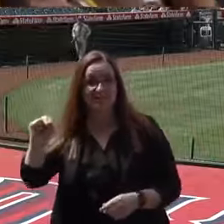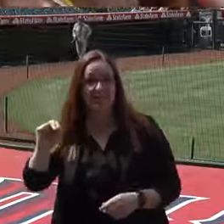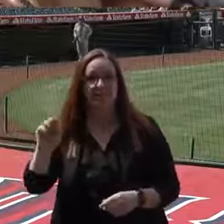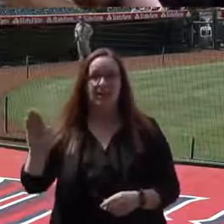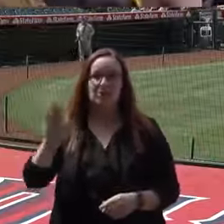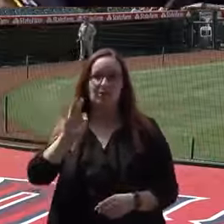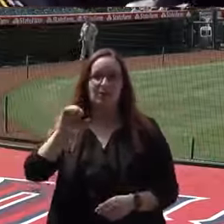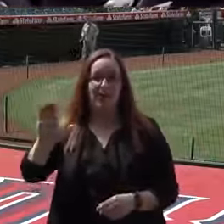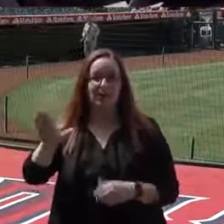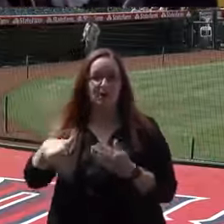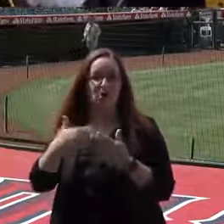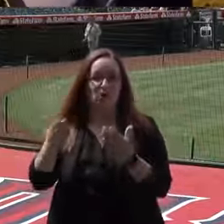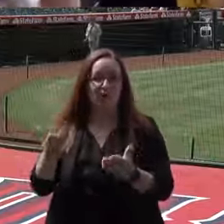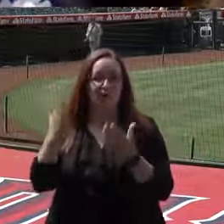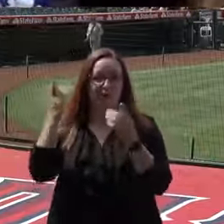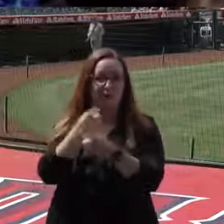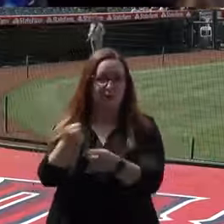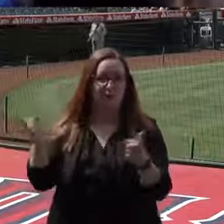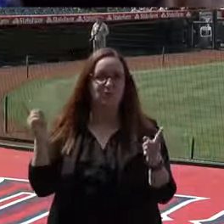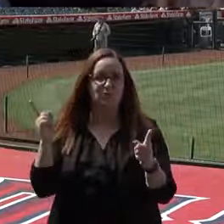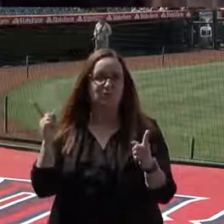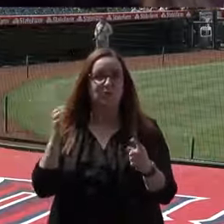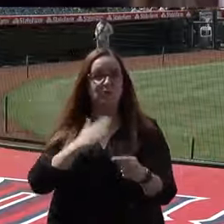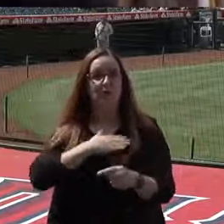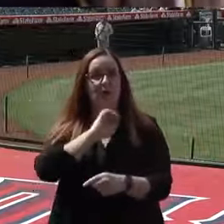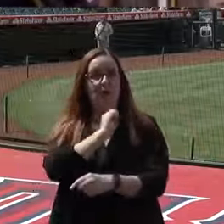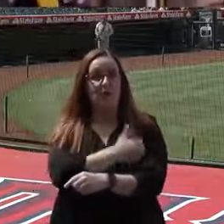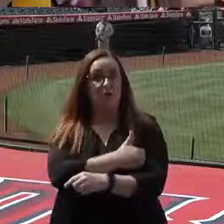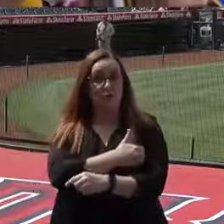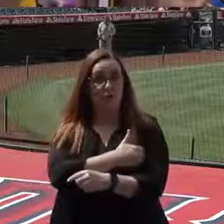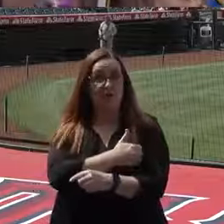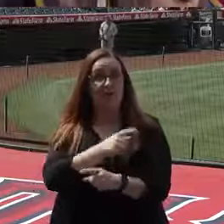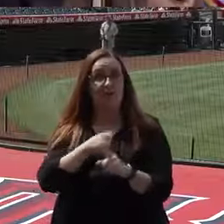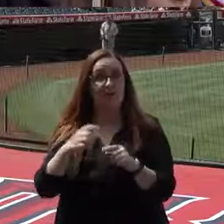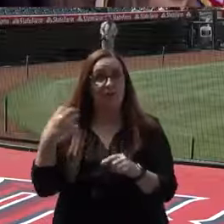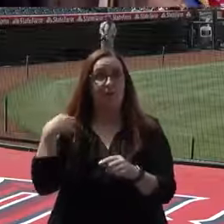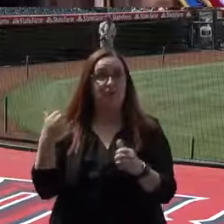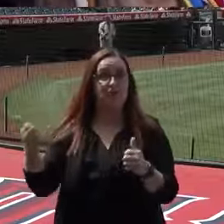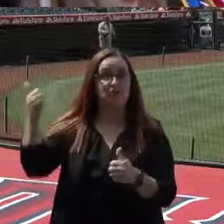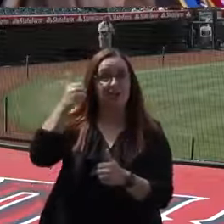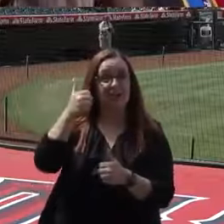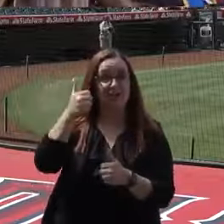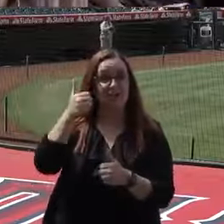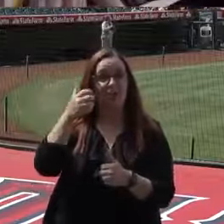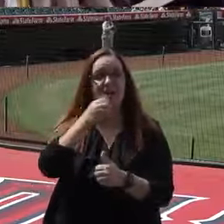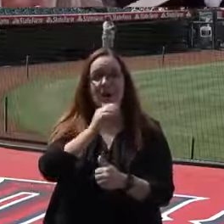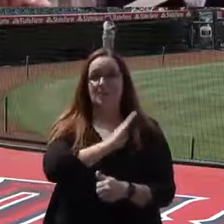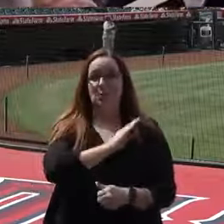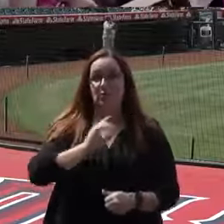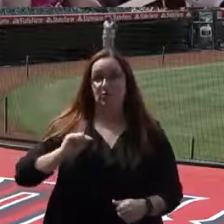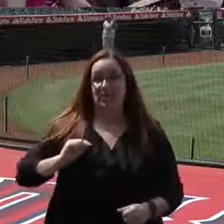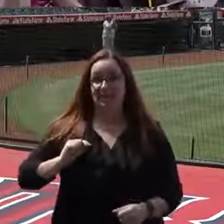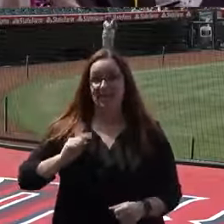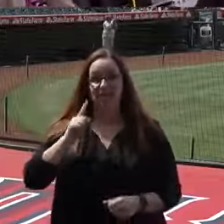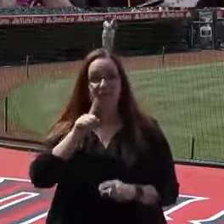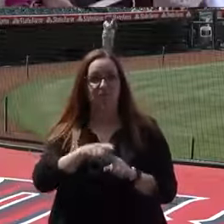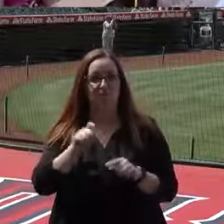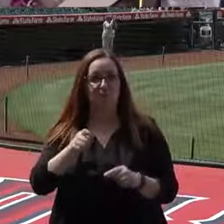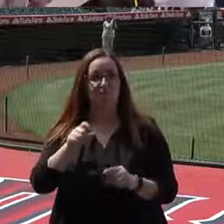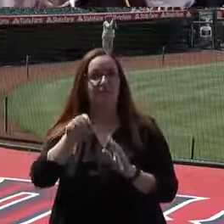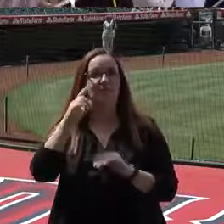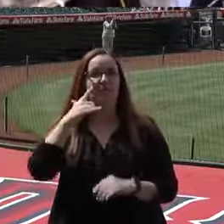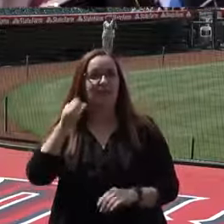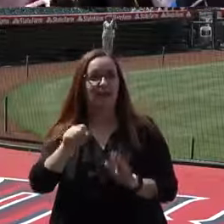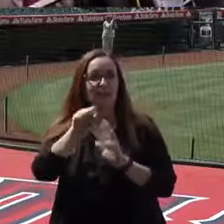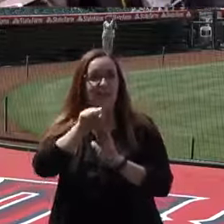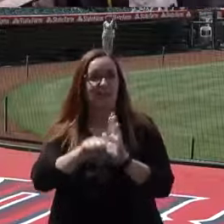faculty. Therefore, by the authority vested in me by the Chancellor and the Board of Trustees of the California State